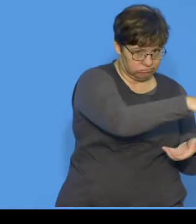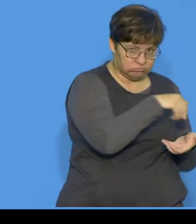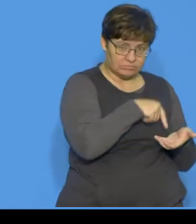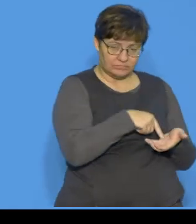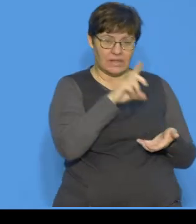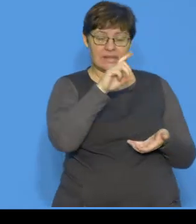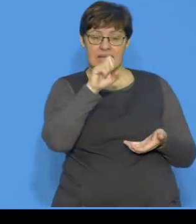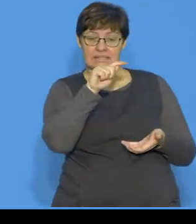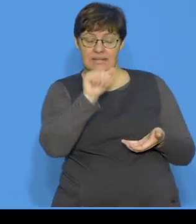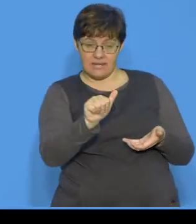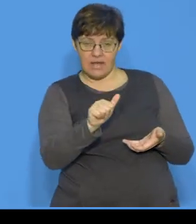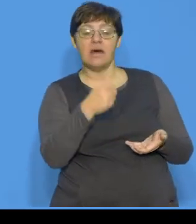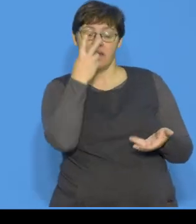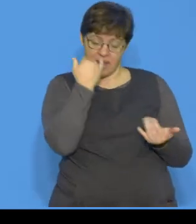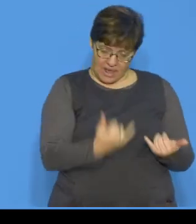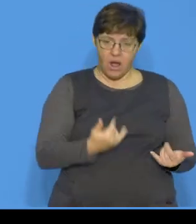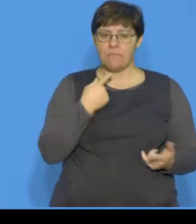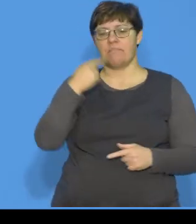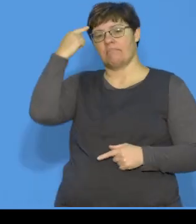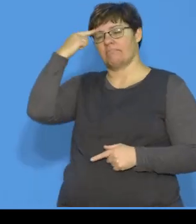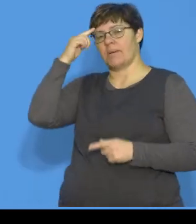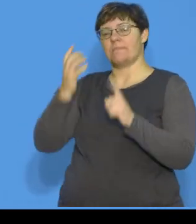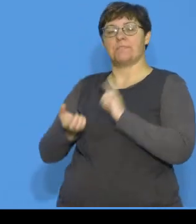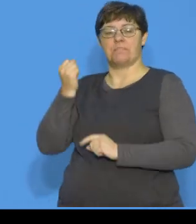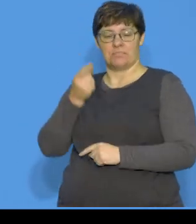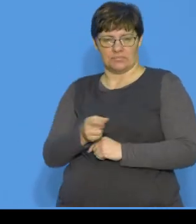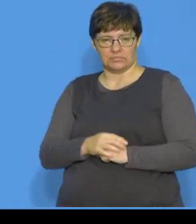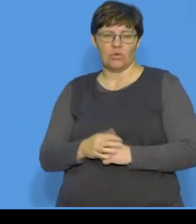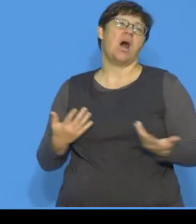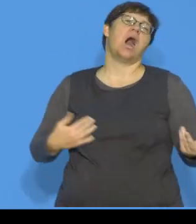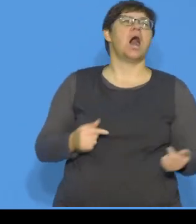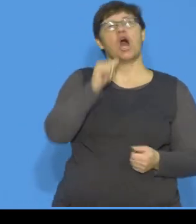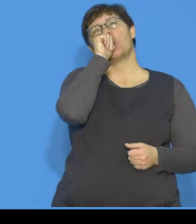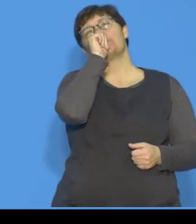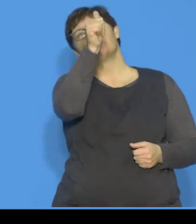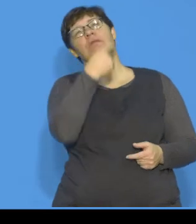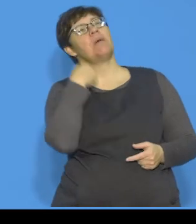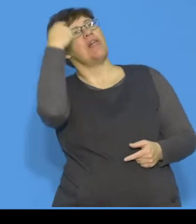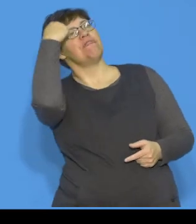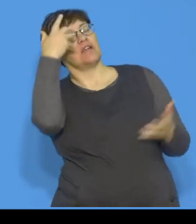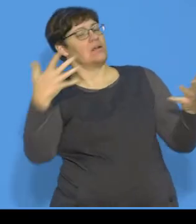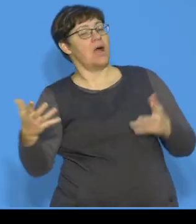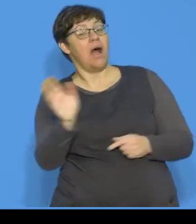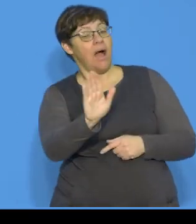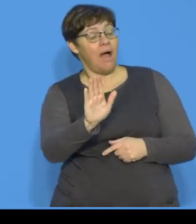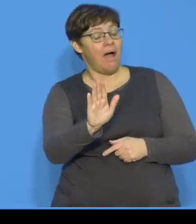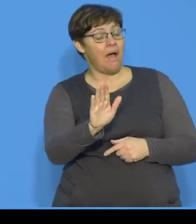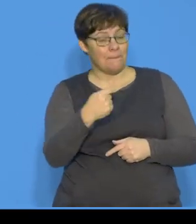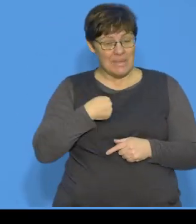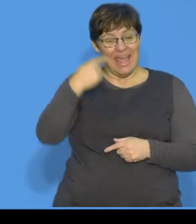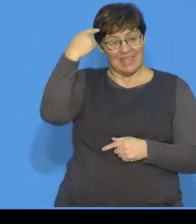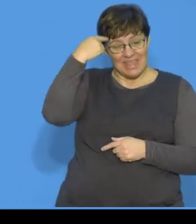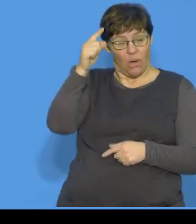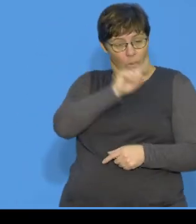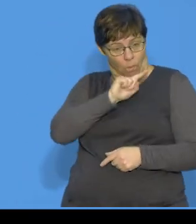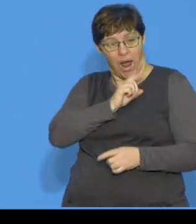to make the guess. So it's not just simply, oh, I think, it's I think based against